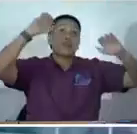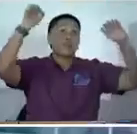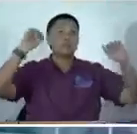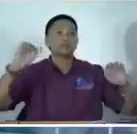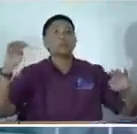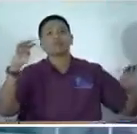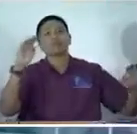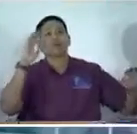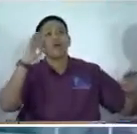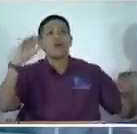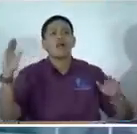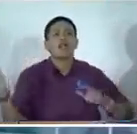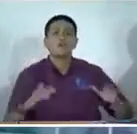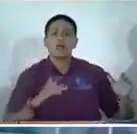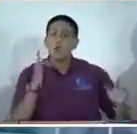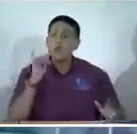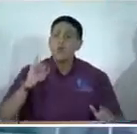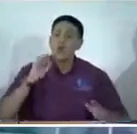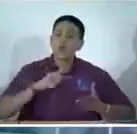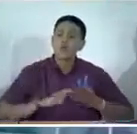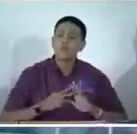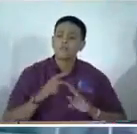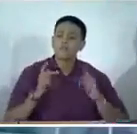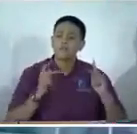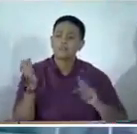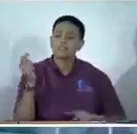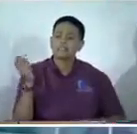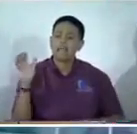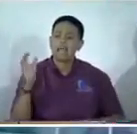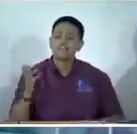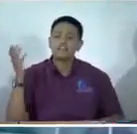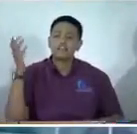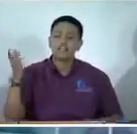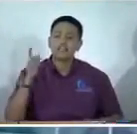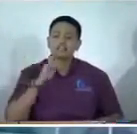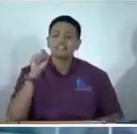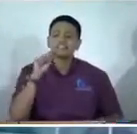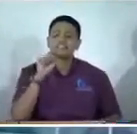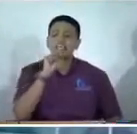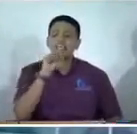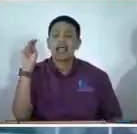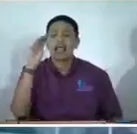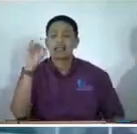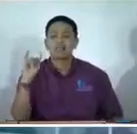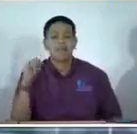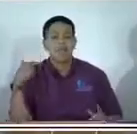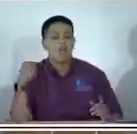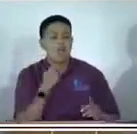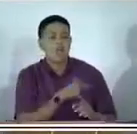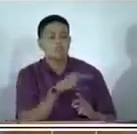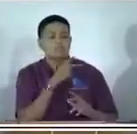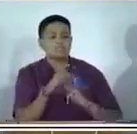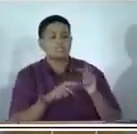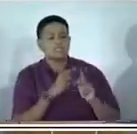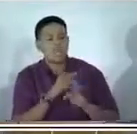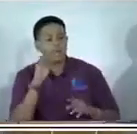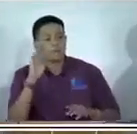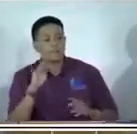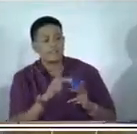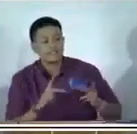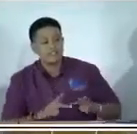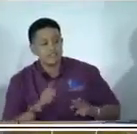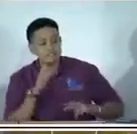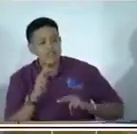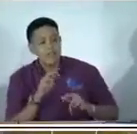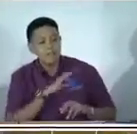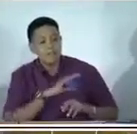plans and what it will mean for the people of St. Catherine. Madam Speaker, the St. Anne's Bay Hospital, a Type B facility, has started to benefit from